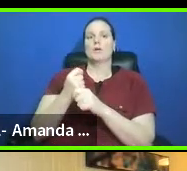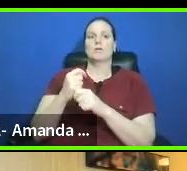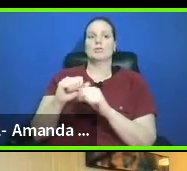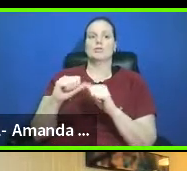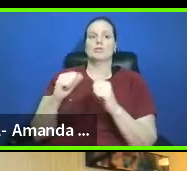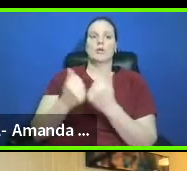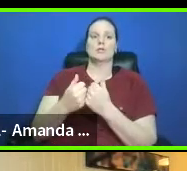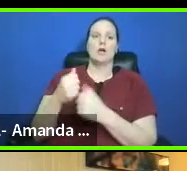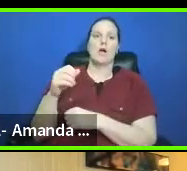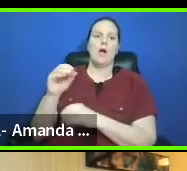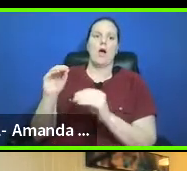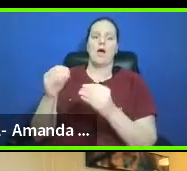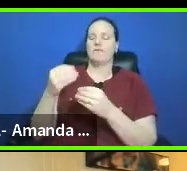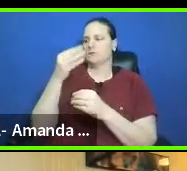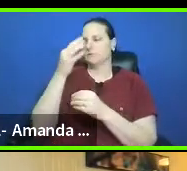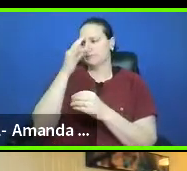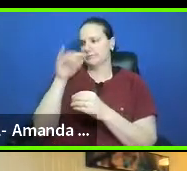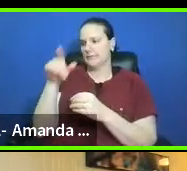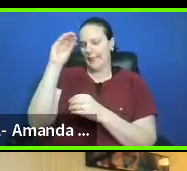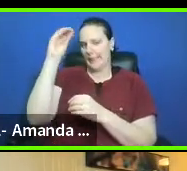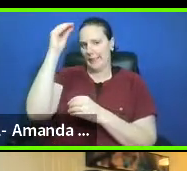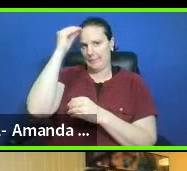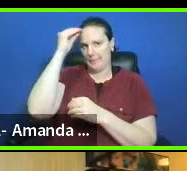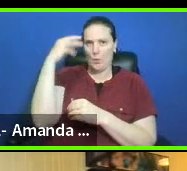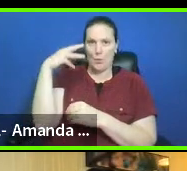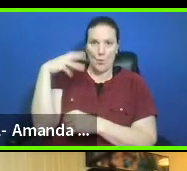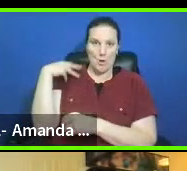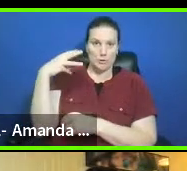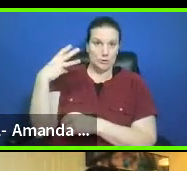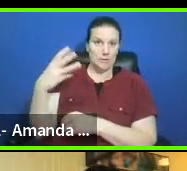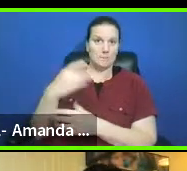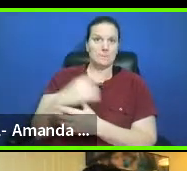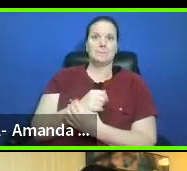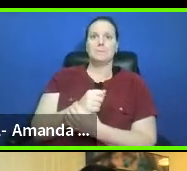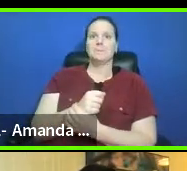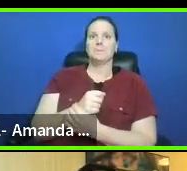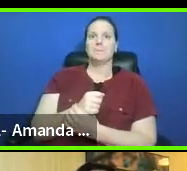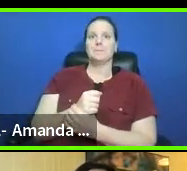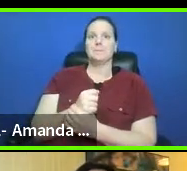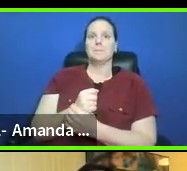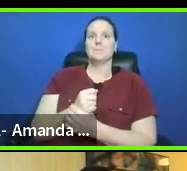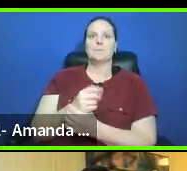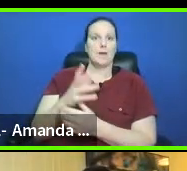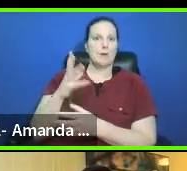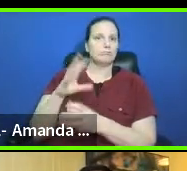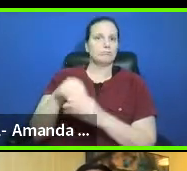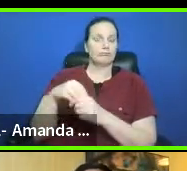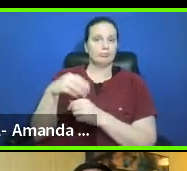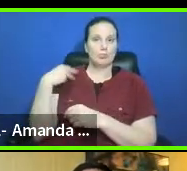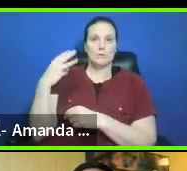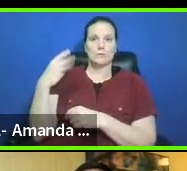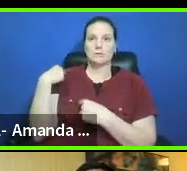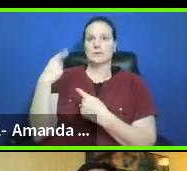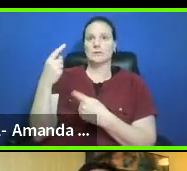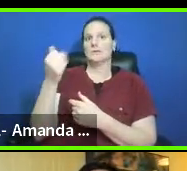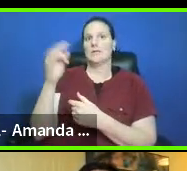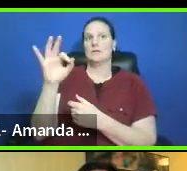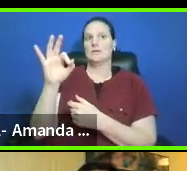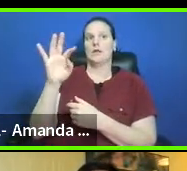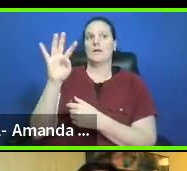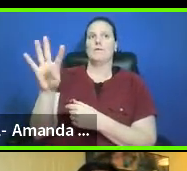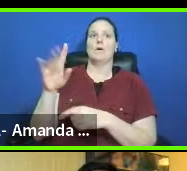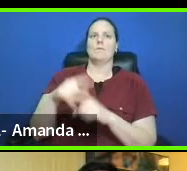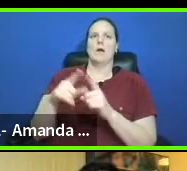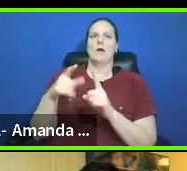Association. Our office is located in Olympia, Washington, and I have been in Washington since 1994, but I